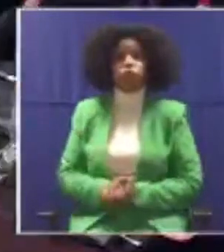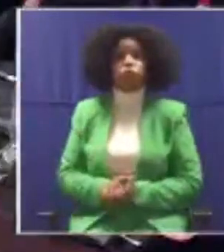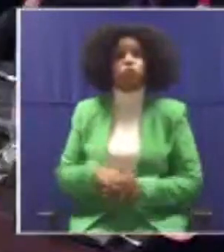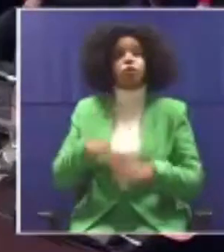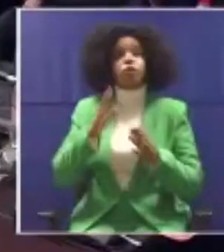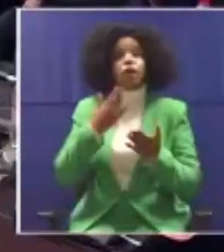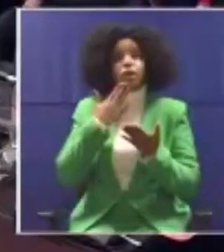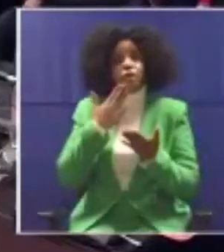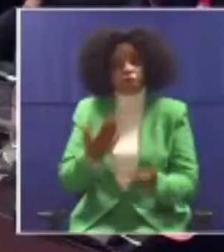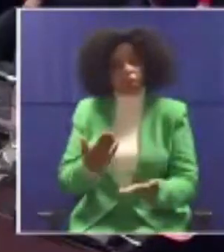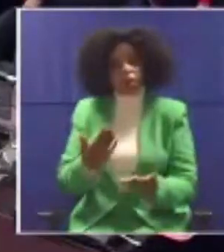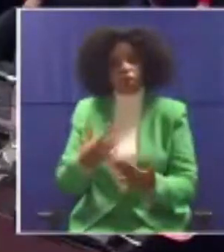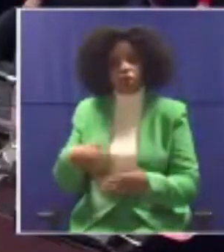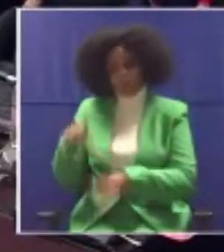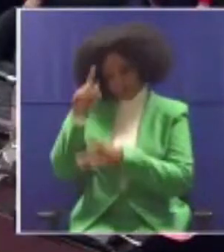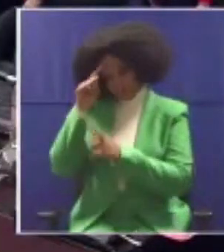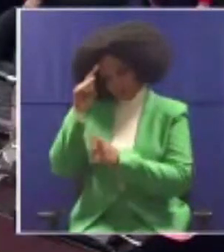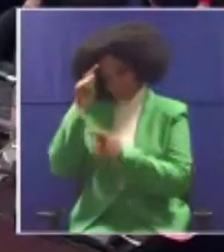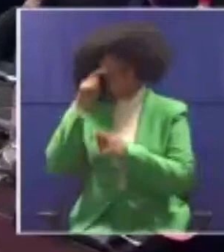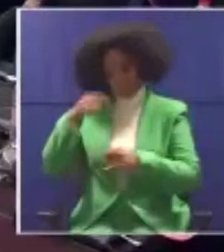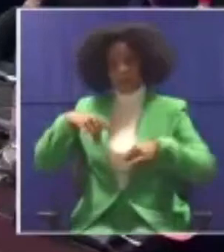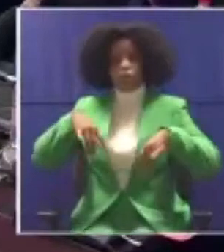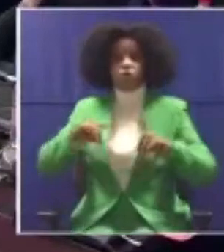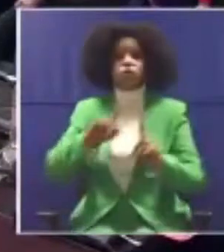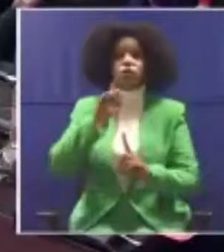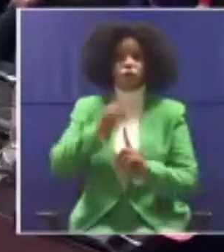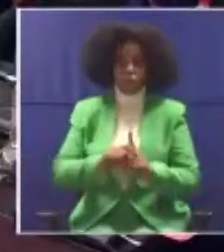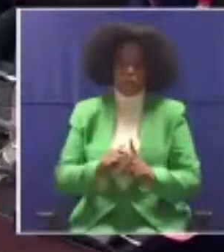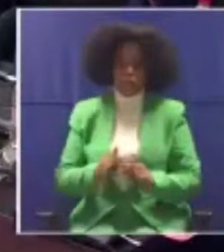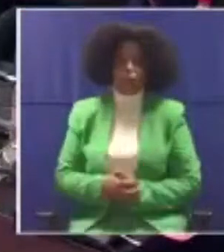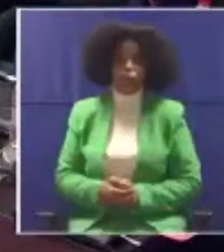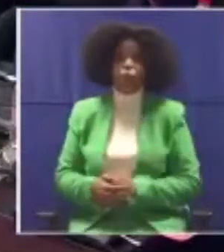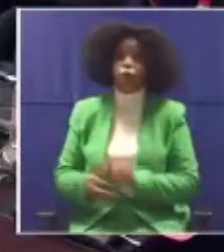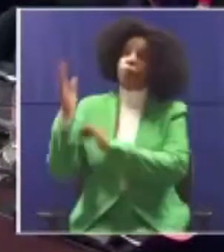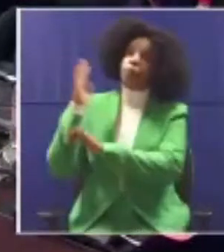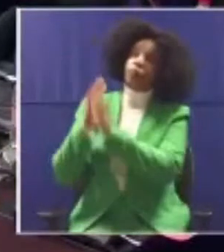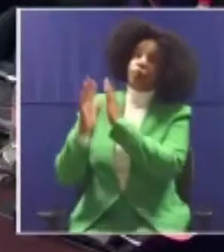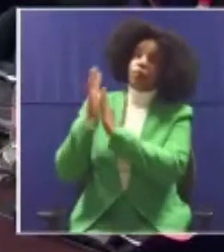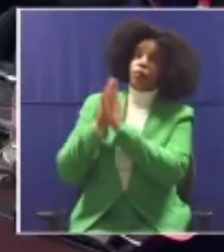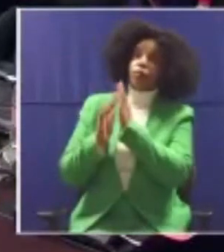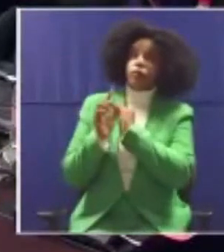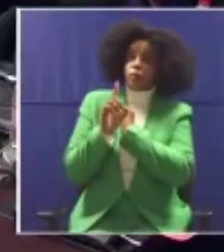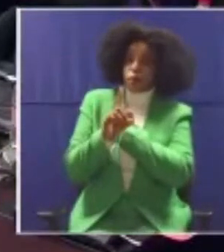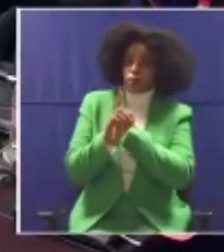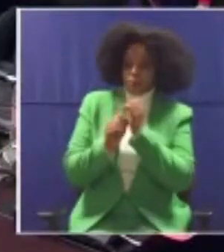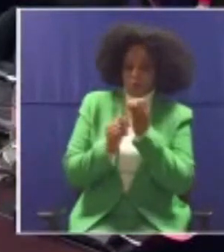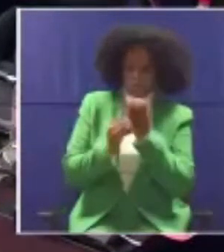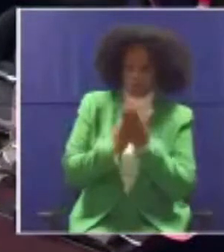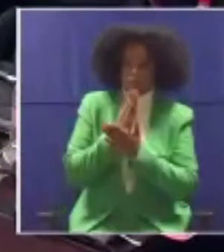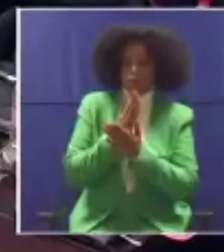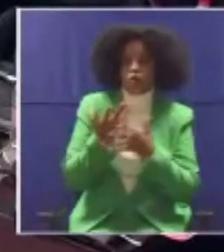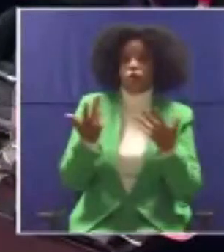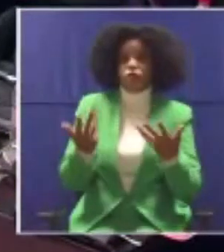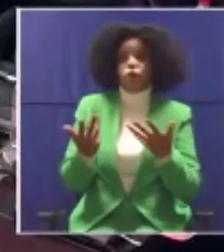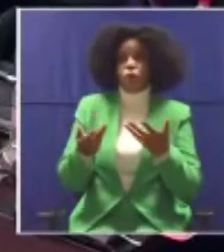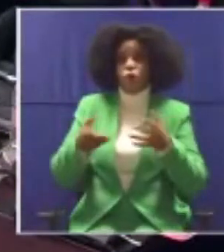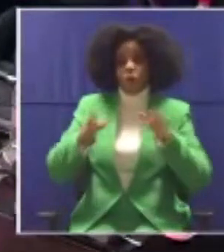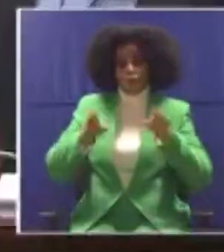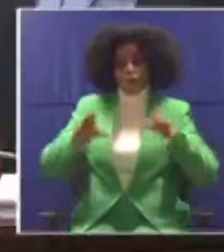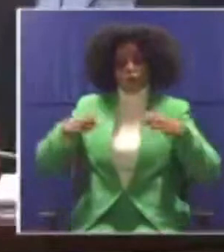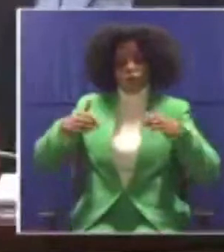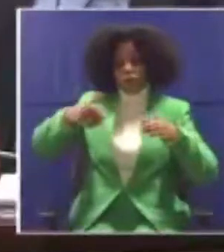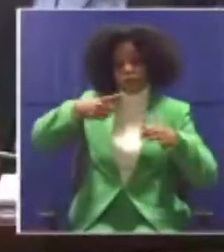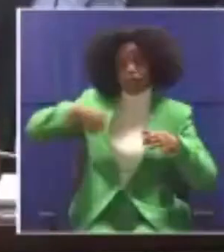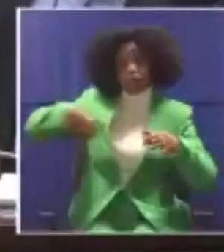Chairperson. Honorable Deputy President, given that historically the rights of the overlooked and marginalized group of people who engage